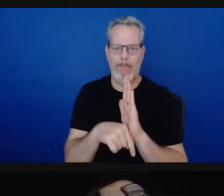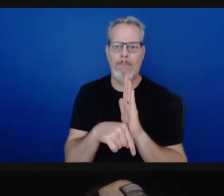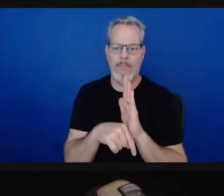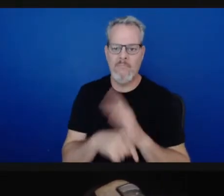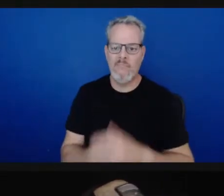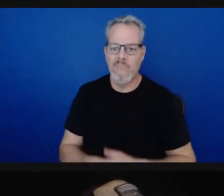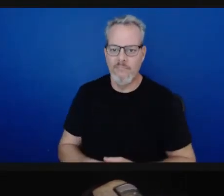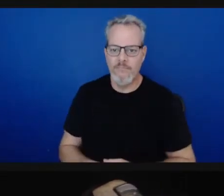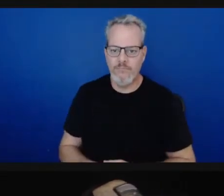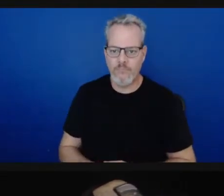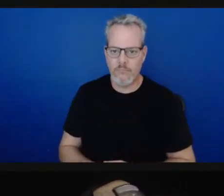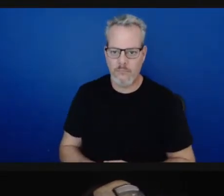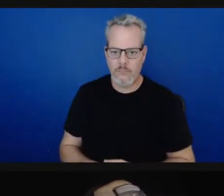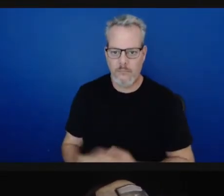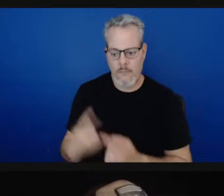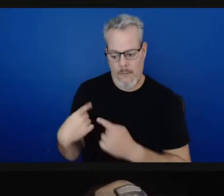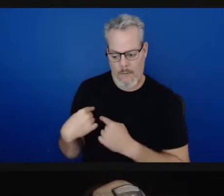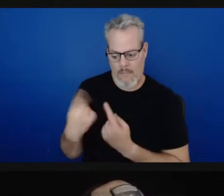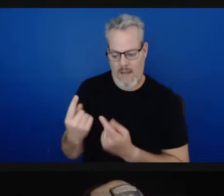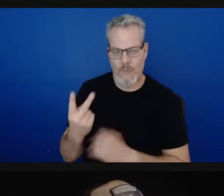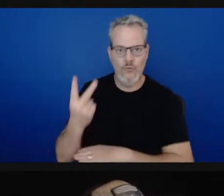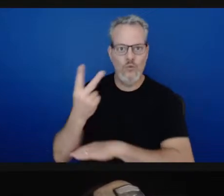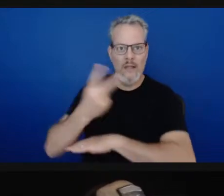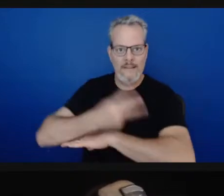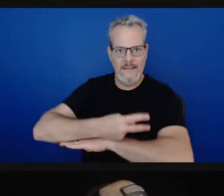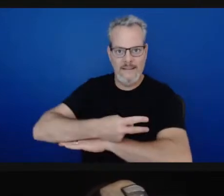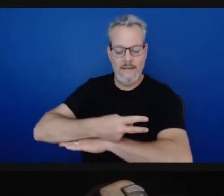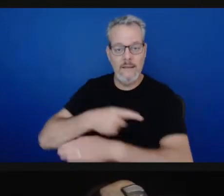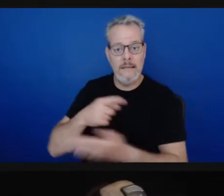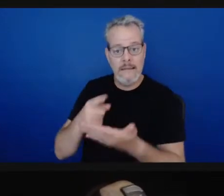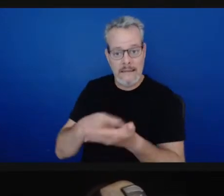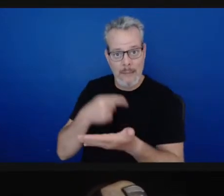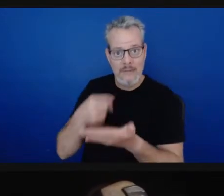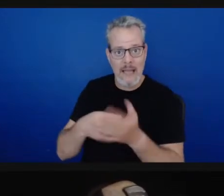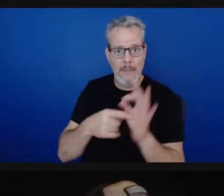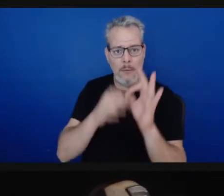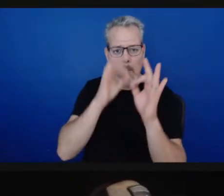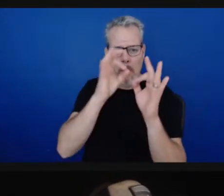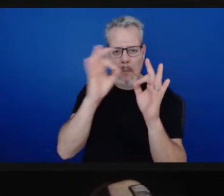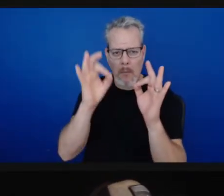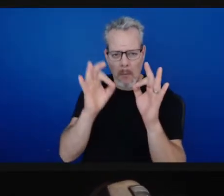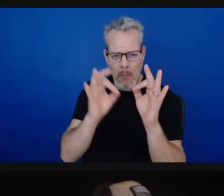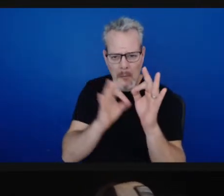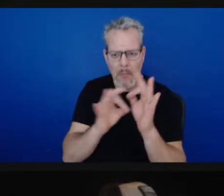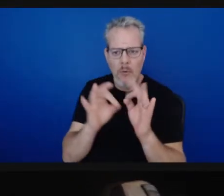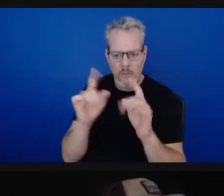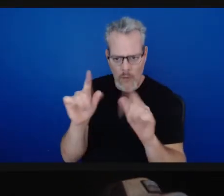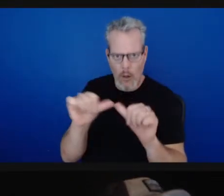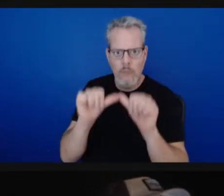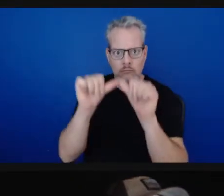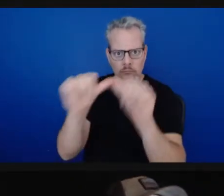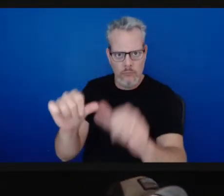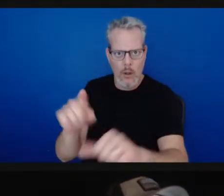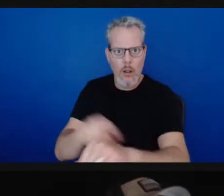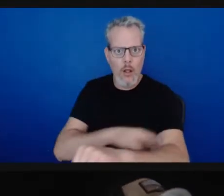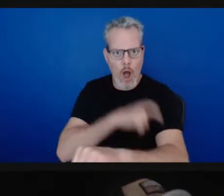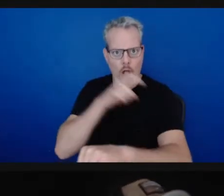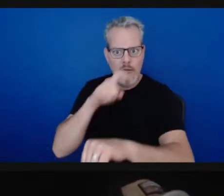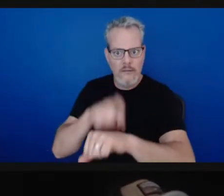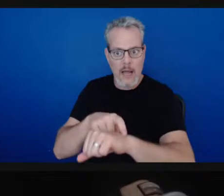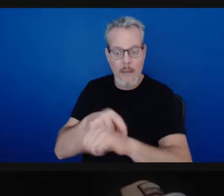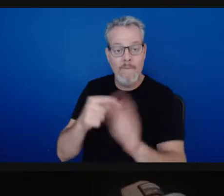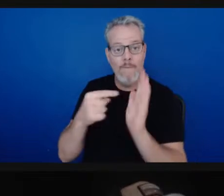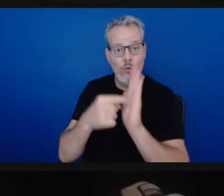This is for the last 2 days. Sometimes we plot these for longer time periods. So for example, here is the last 2